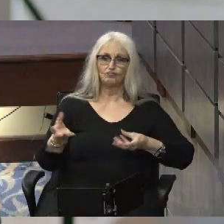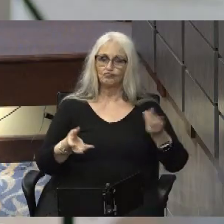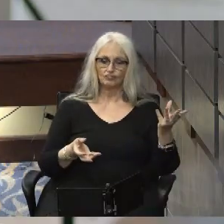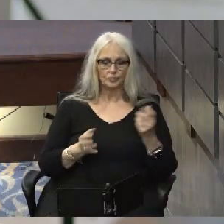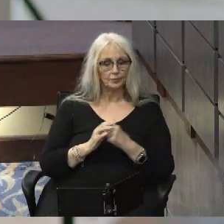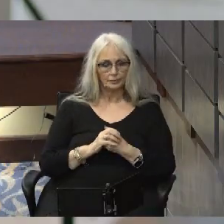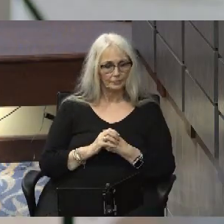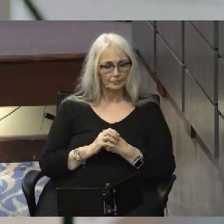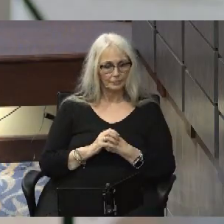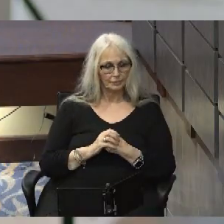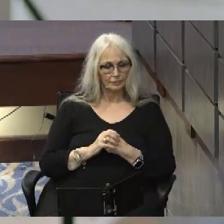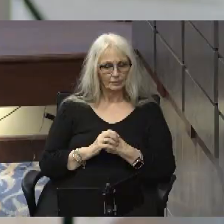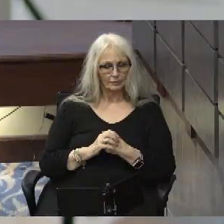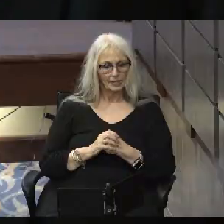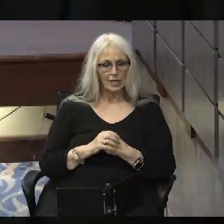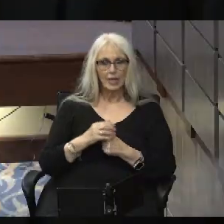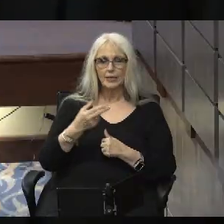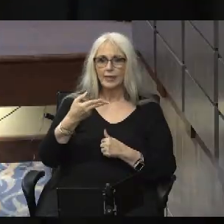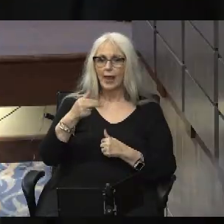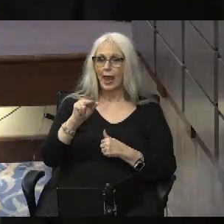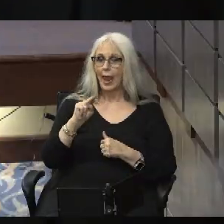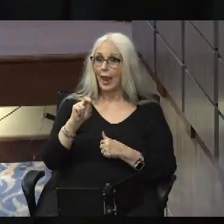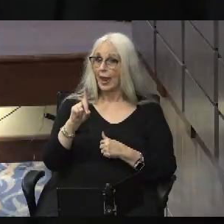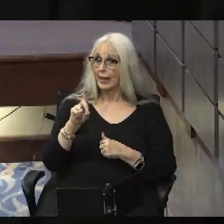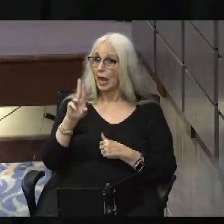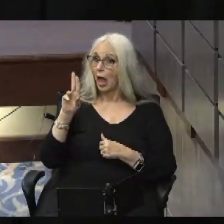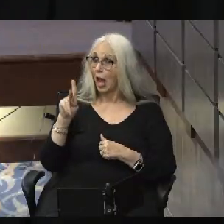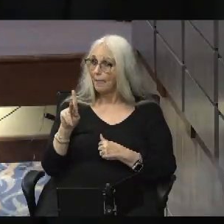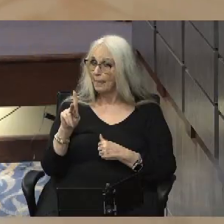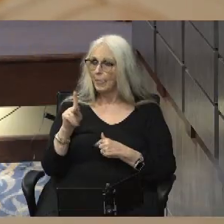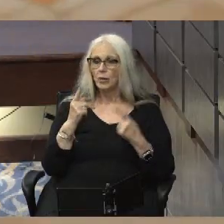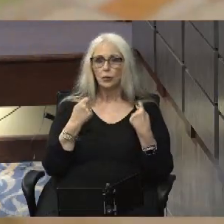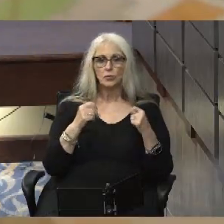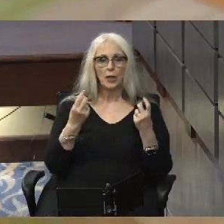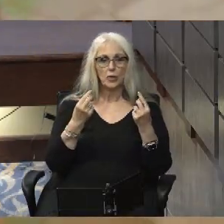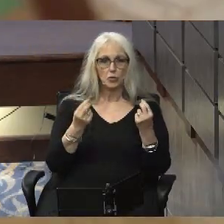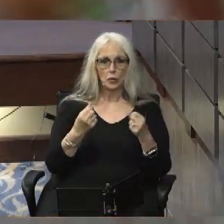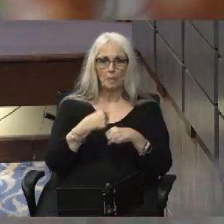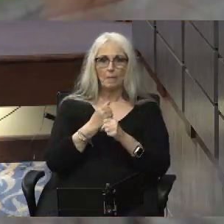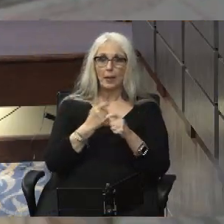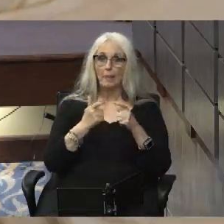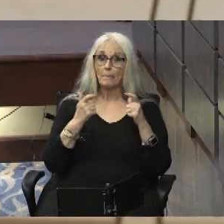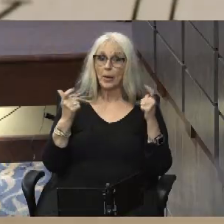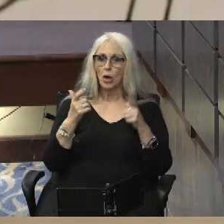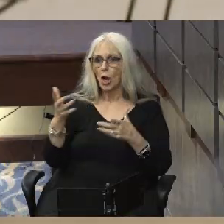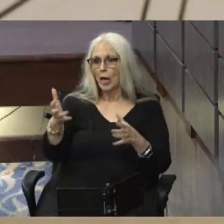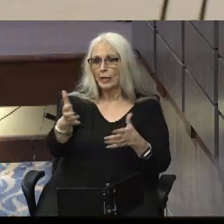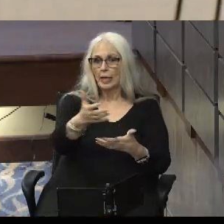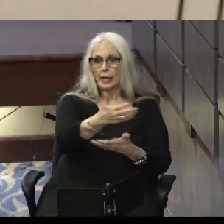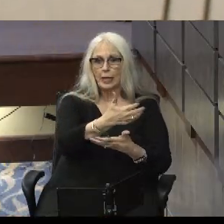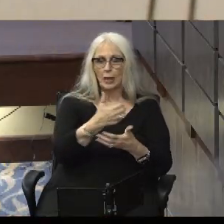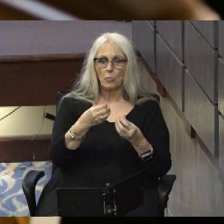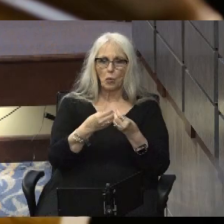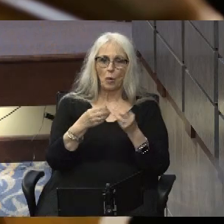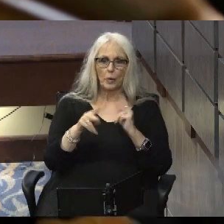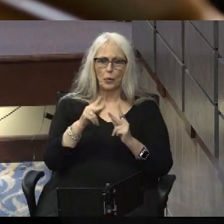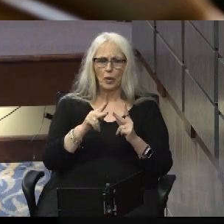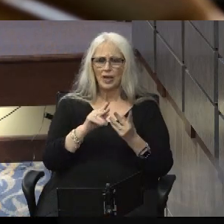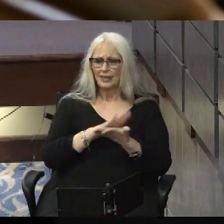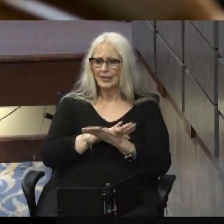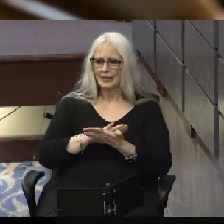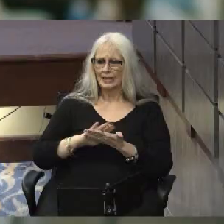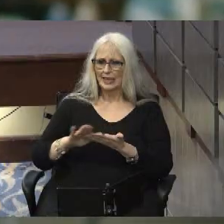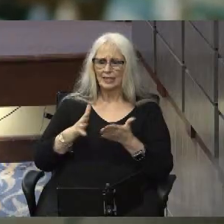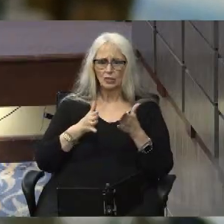It's a hand up. We're trying to do this and make it bigger, get more people. Let's clear the streets of people that are chronically